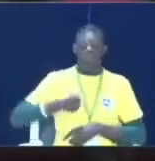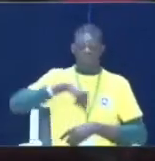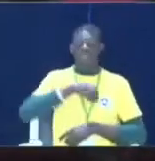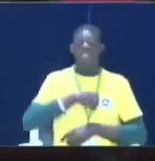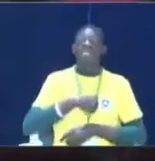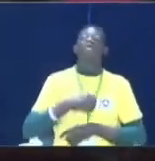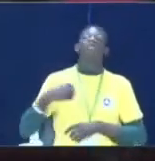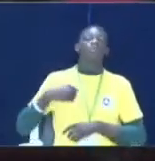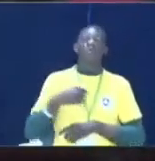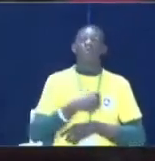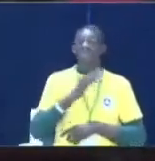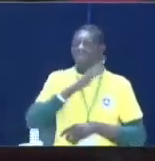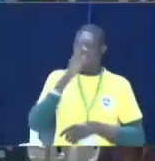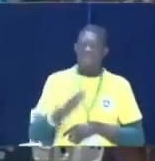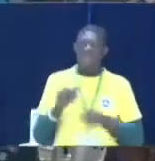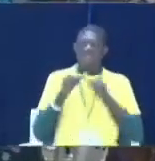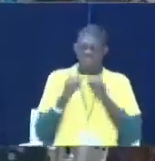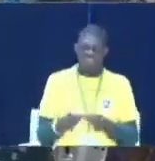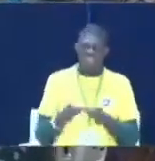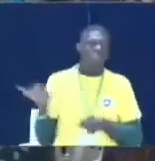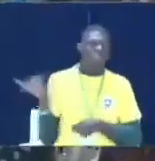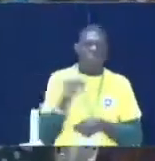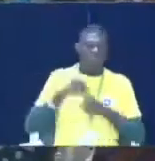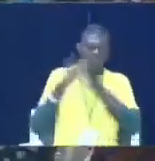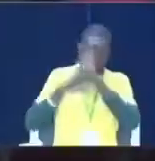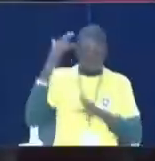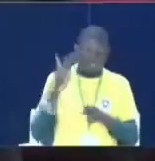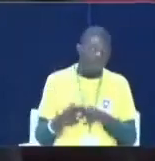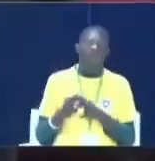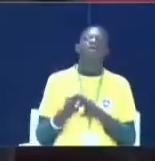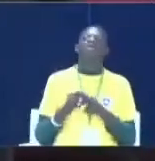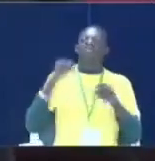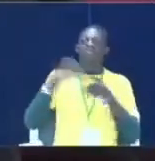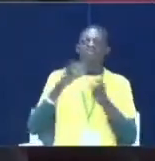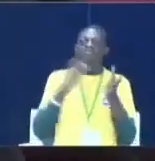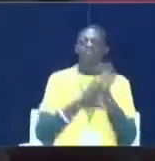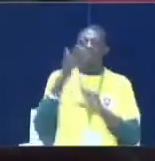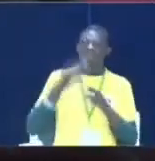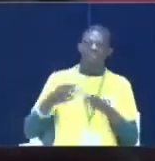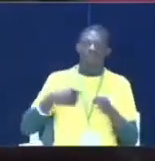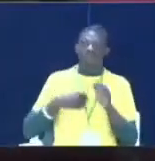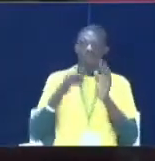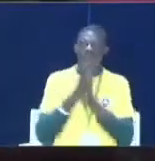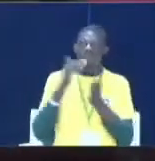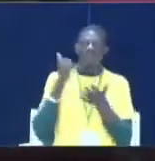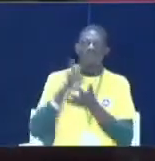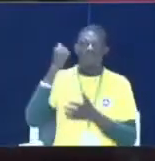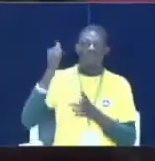We will never remain the same after tonight. In Jesus' name, we are praying.